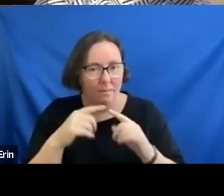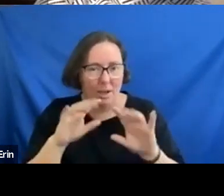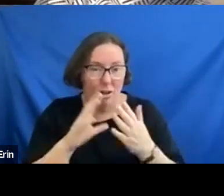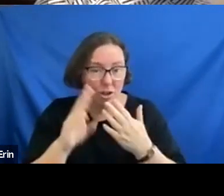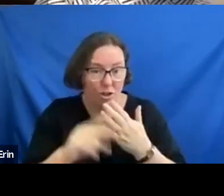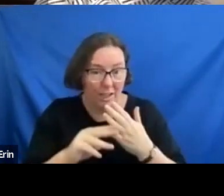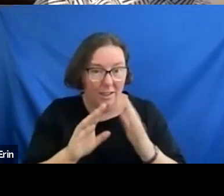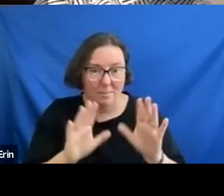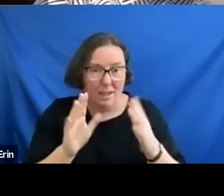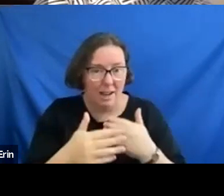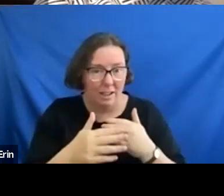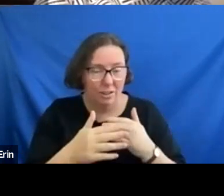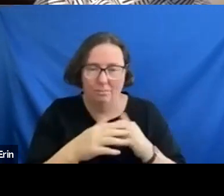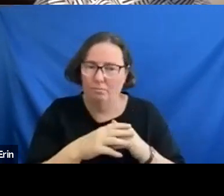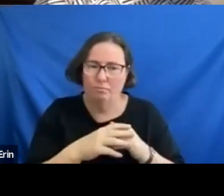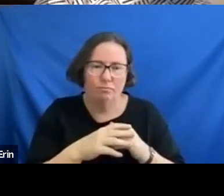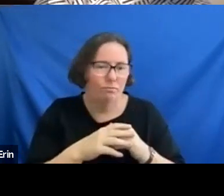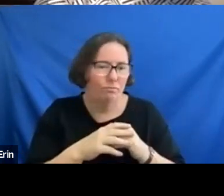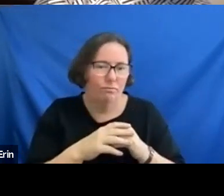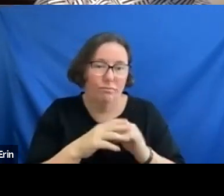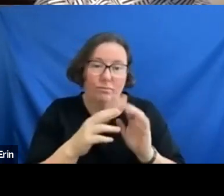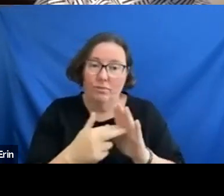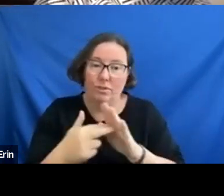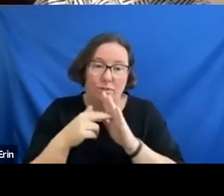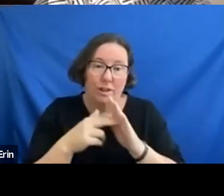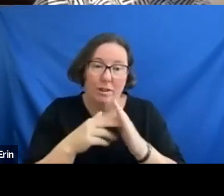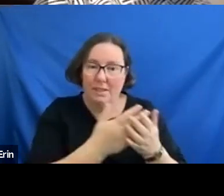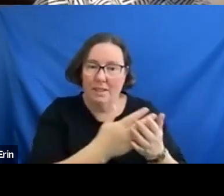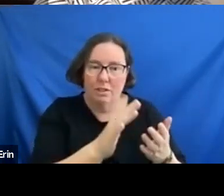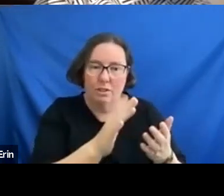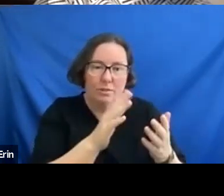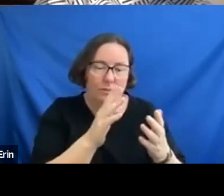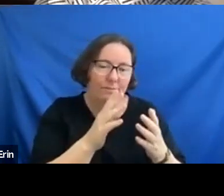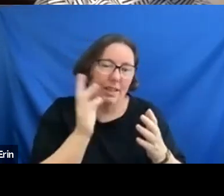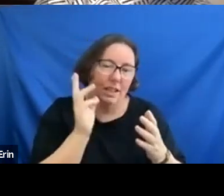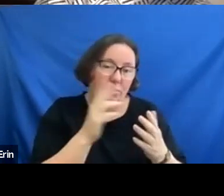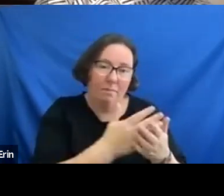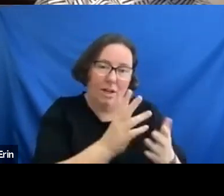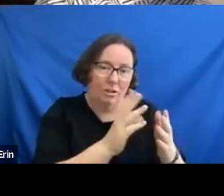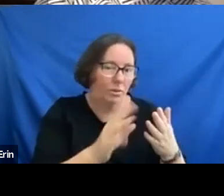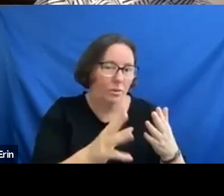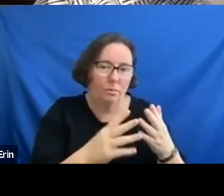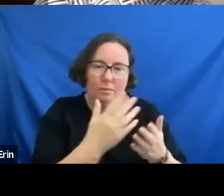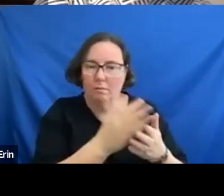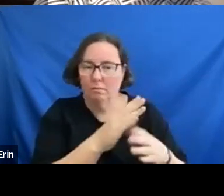classrooms representing historically marginalized students and a culture that were